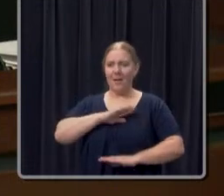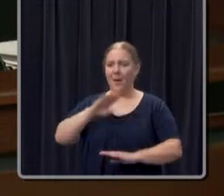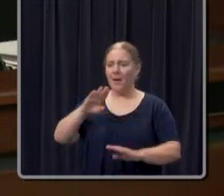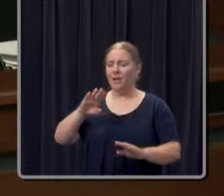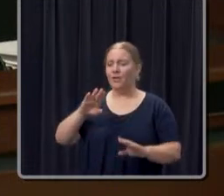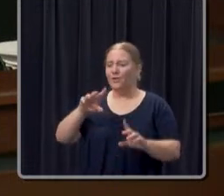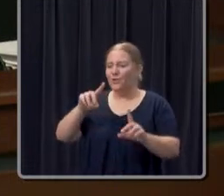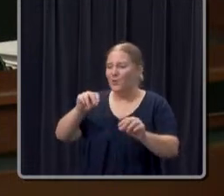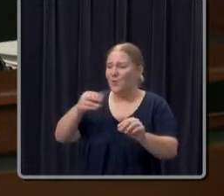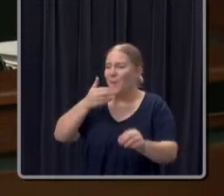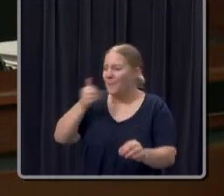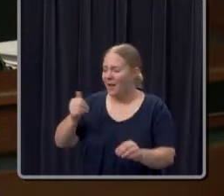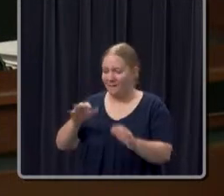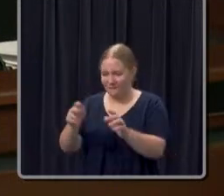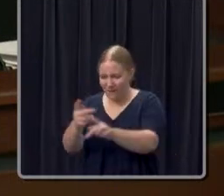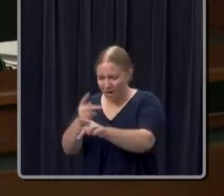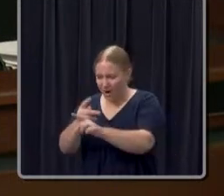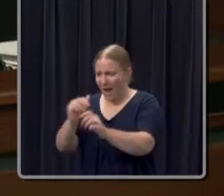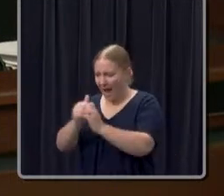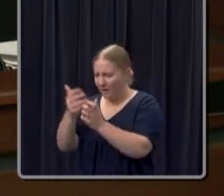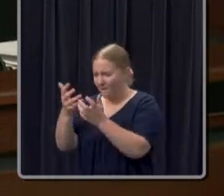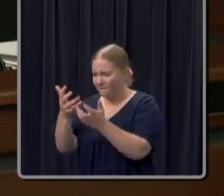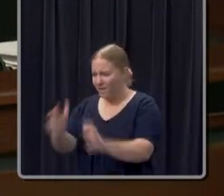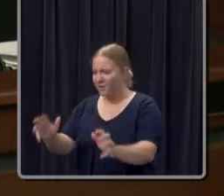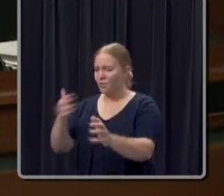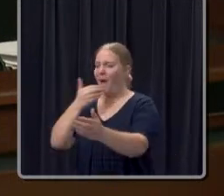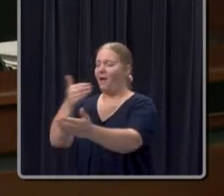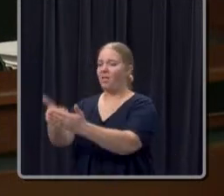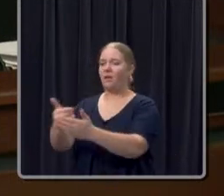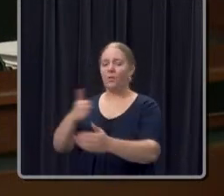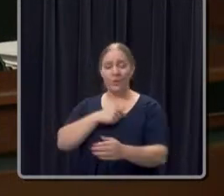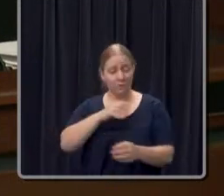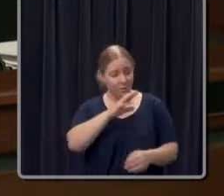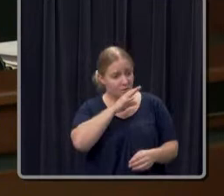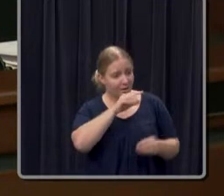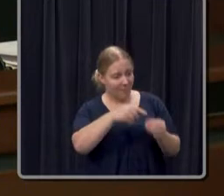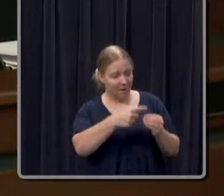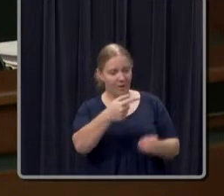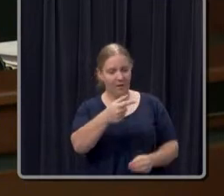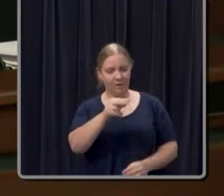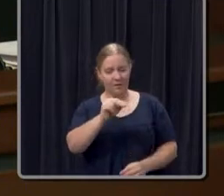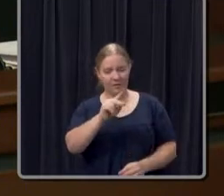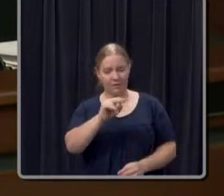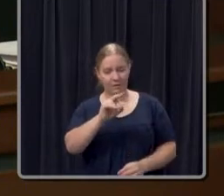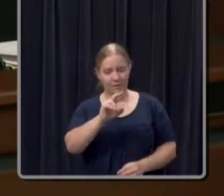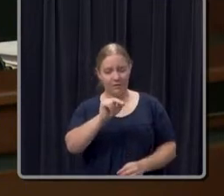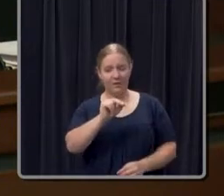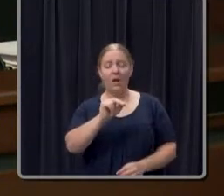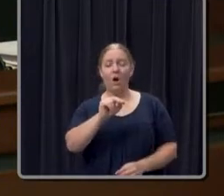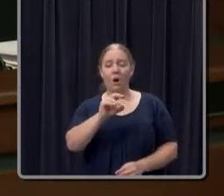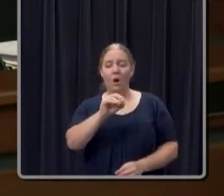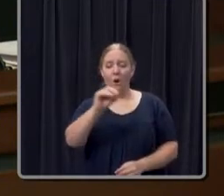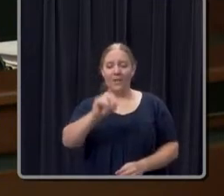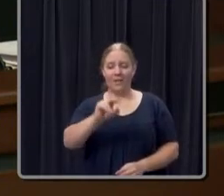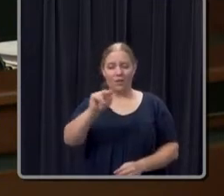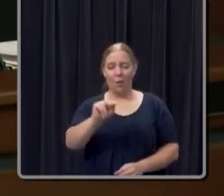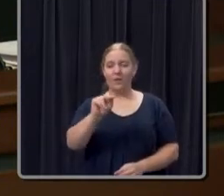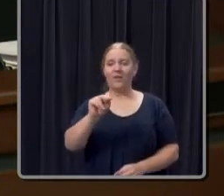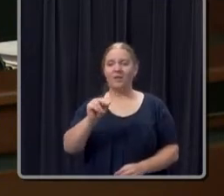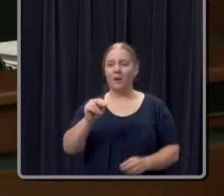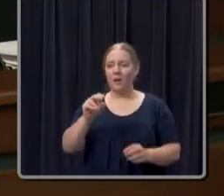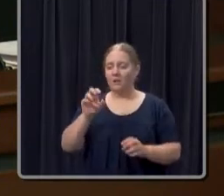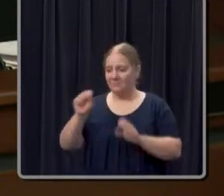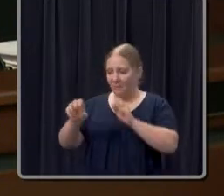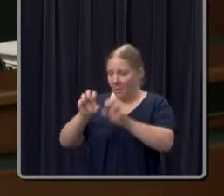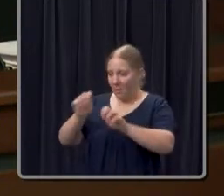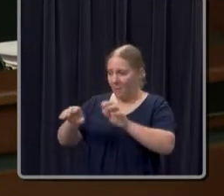Find out what they can do and how do they finish strong. We were talking to Ms. Gunderson at Olathe North, and she was, boom, threw us stuff at us.